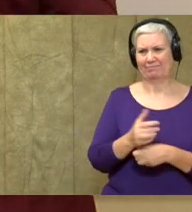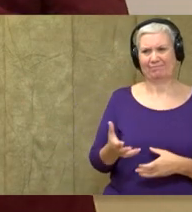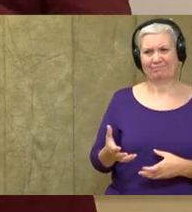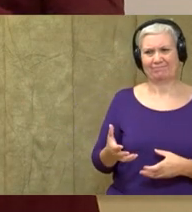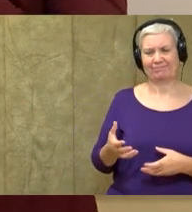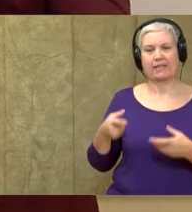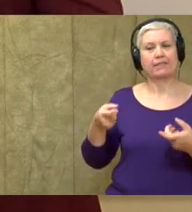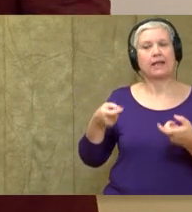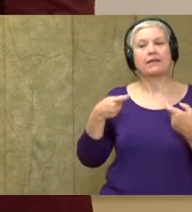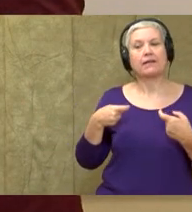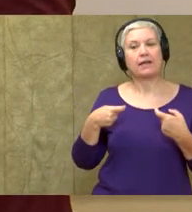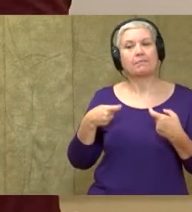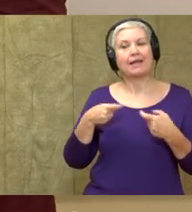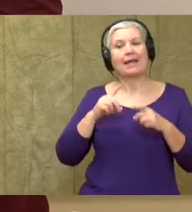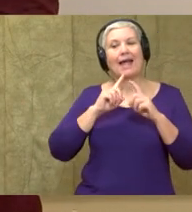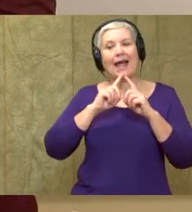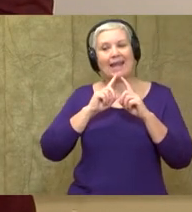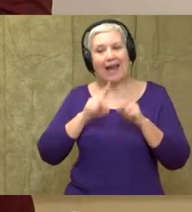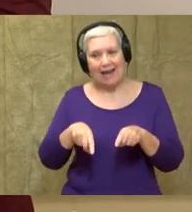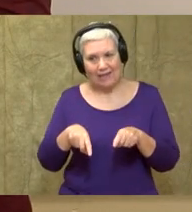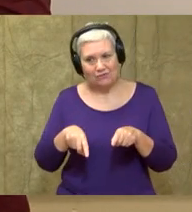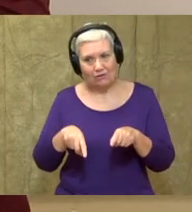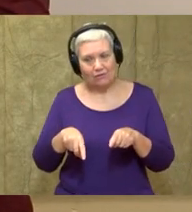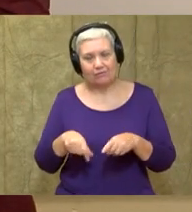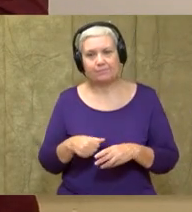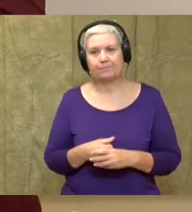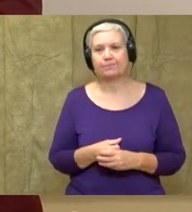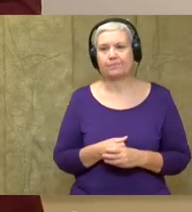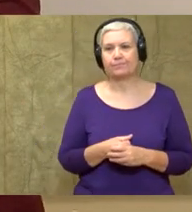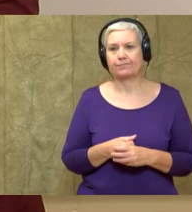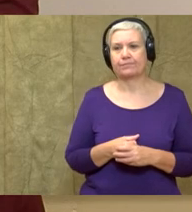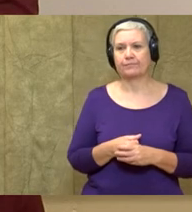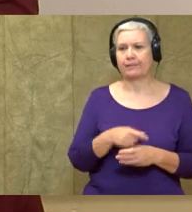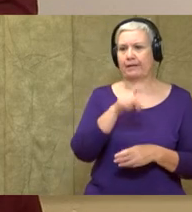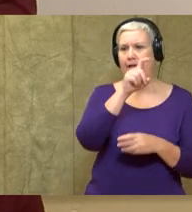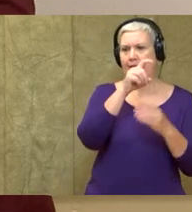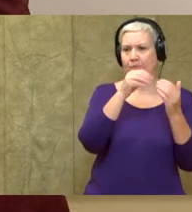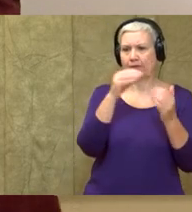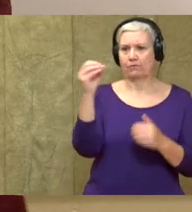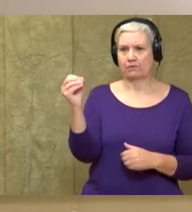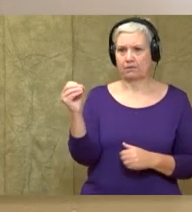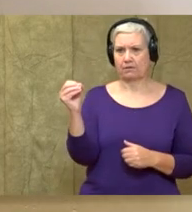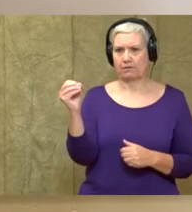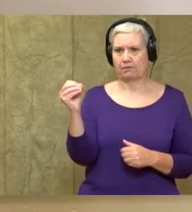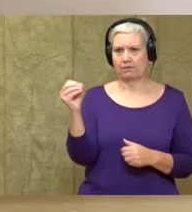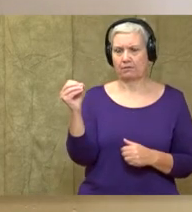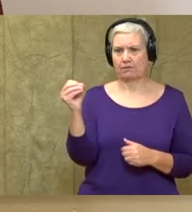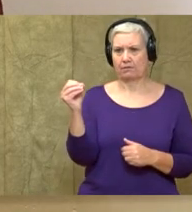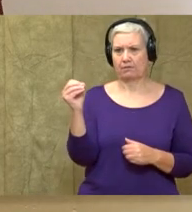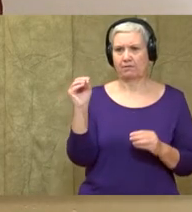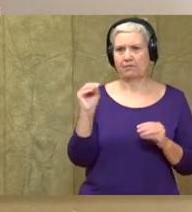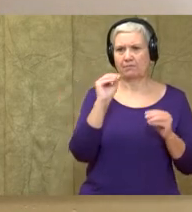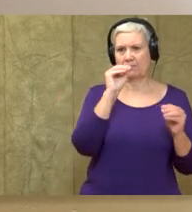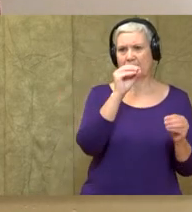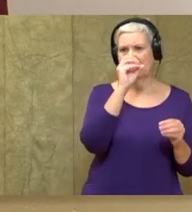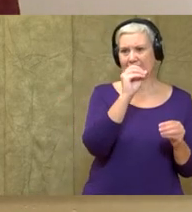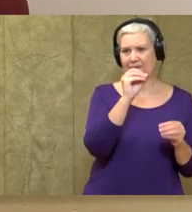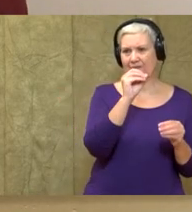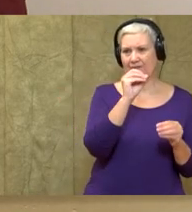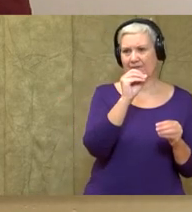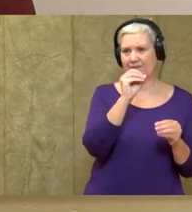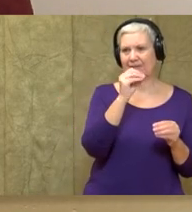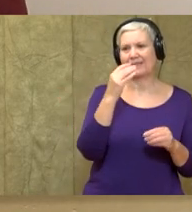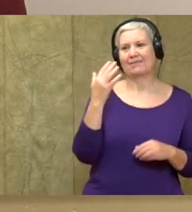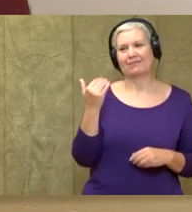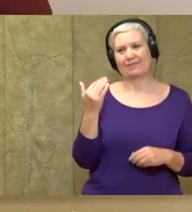doesn't give me viable solutions, because then x would be equal to 0. And if I plug 0 in, I